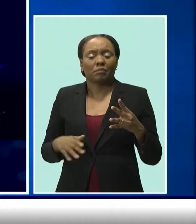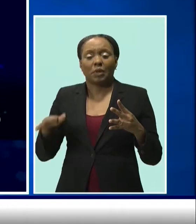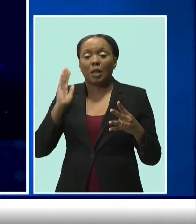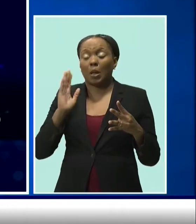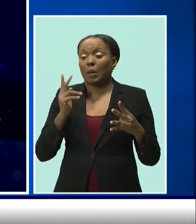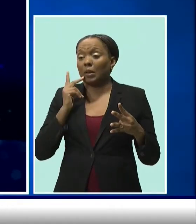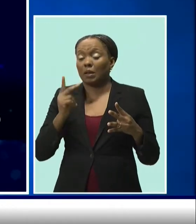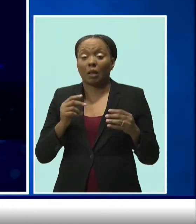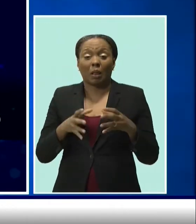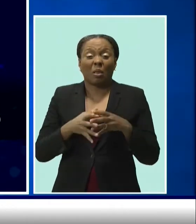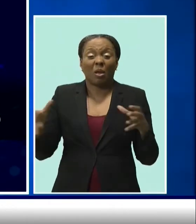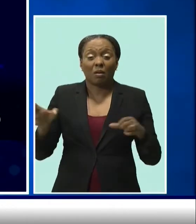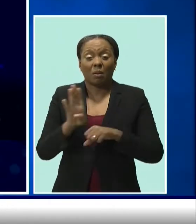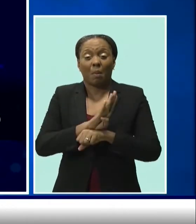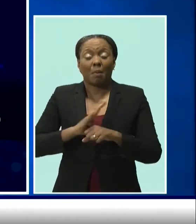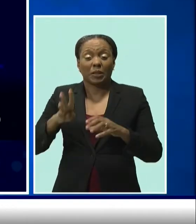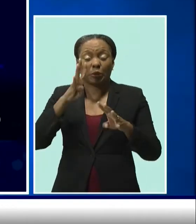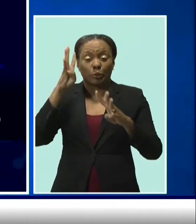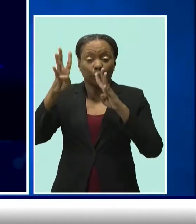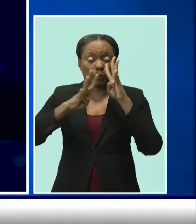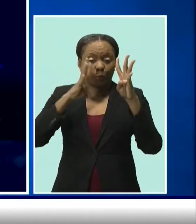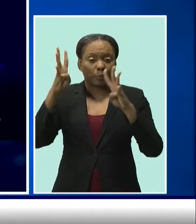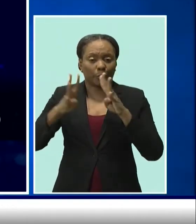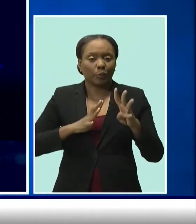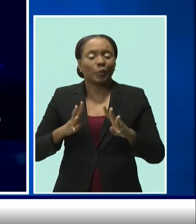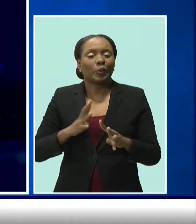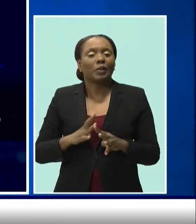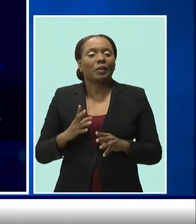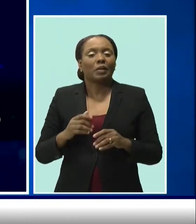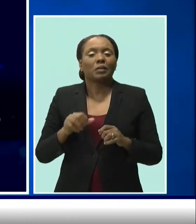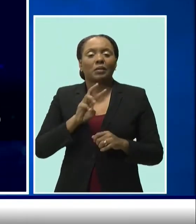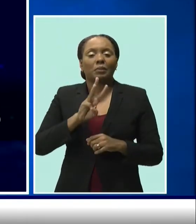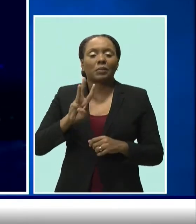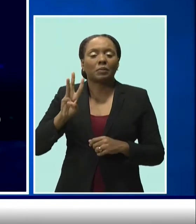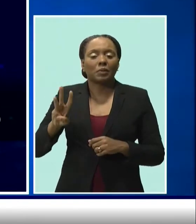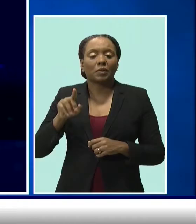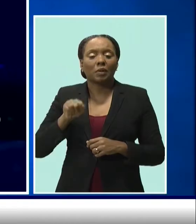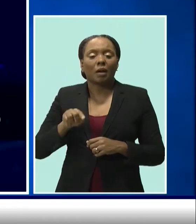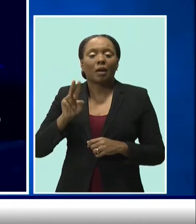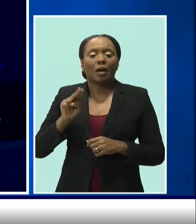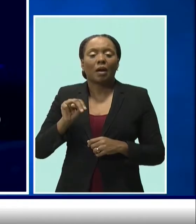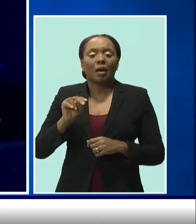of Barbadian creativity awaits you. Just tune in to